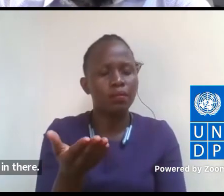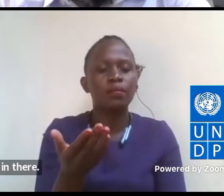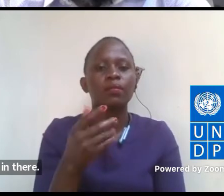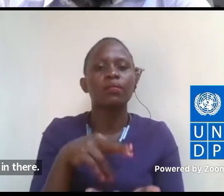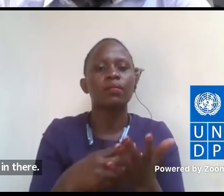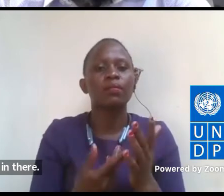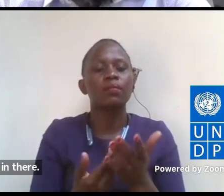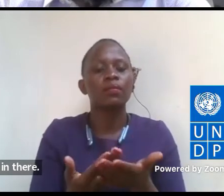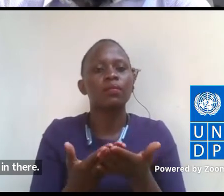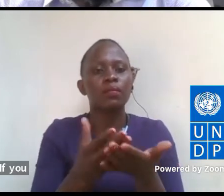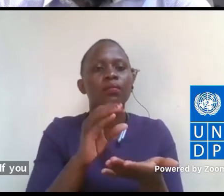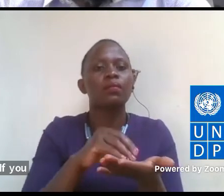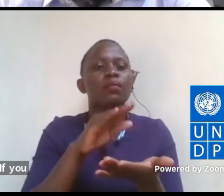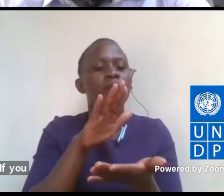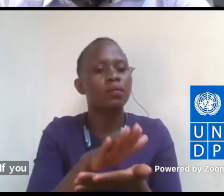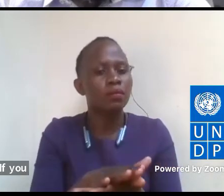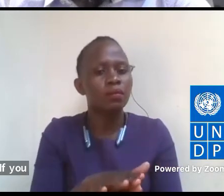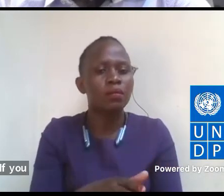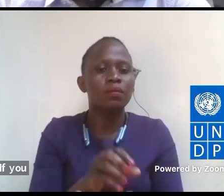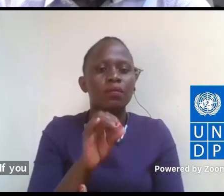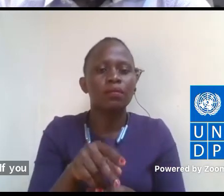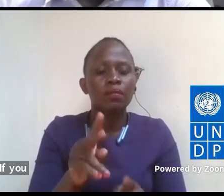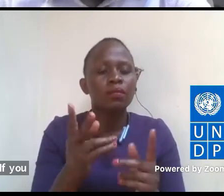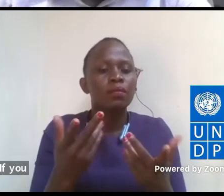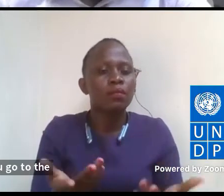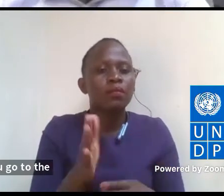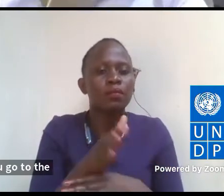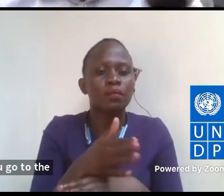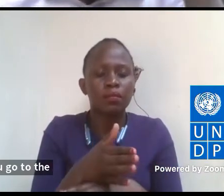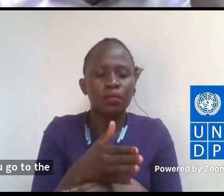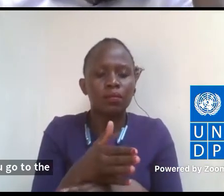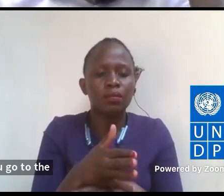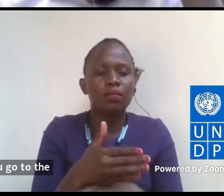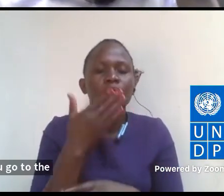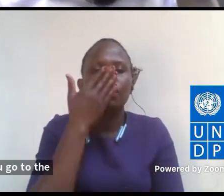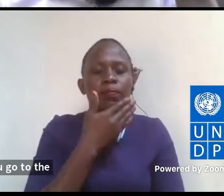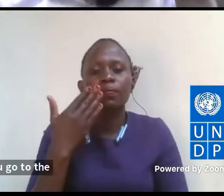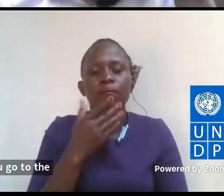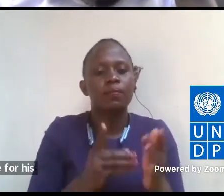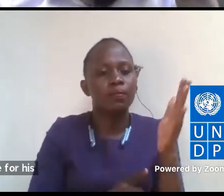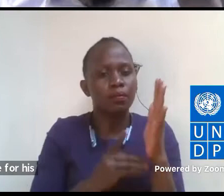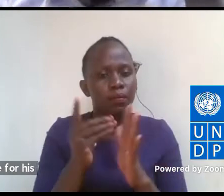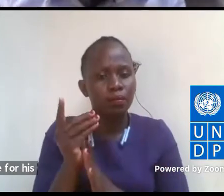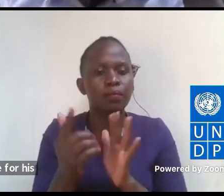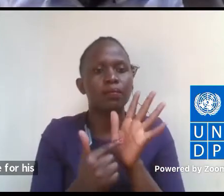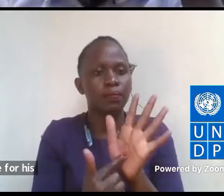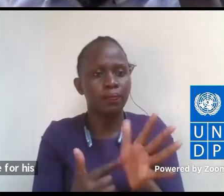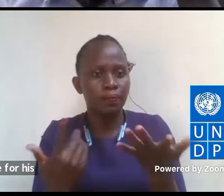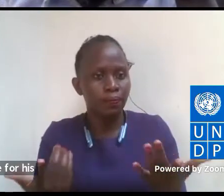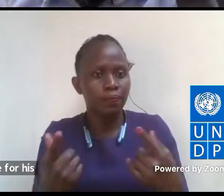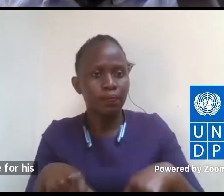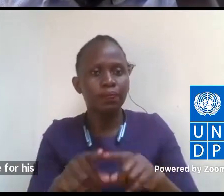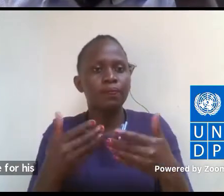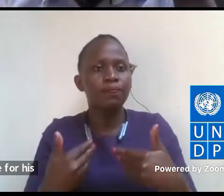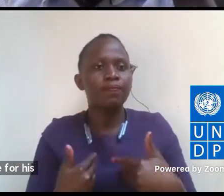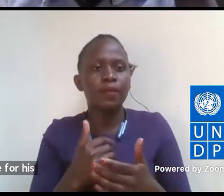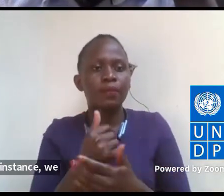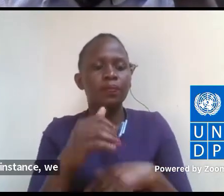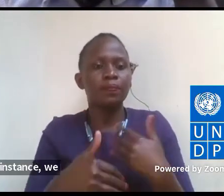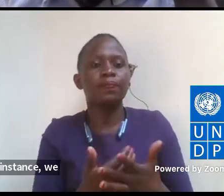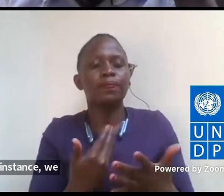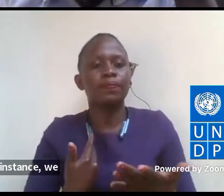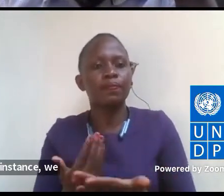database. If you go to the Ministry of Energy and Mineral Development website, for instance, we have the Director of Geological